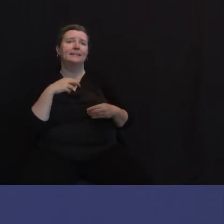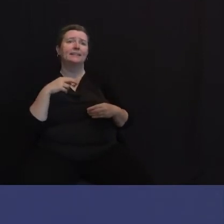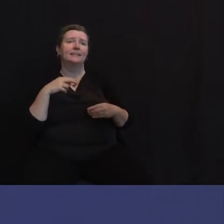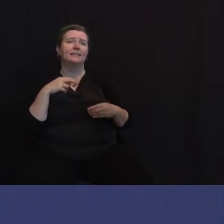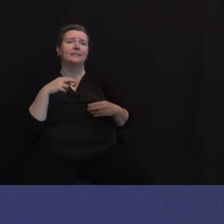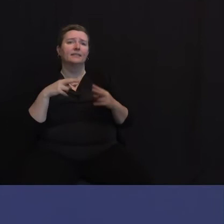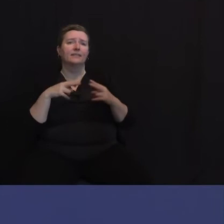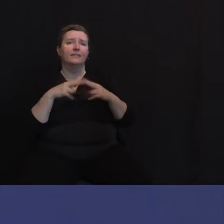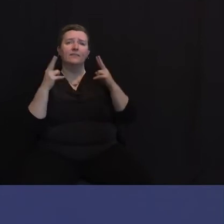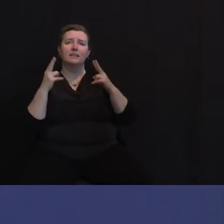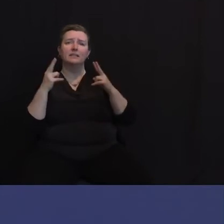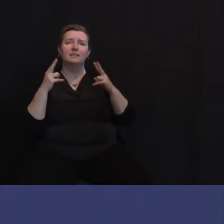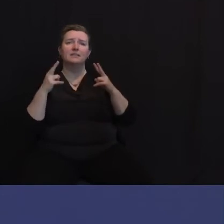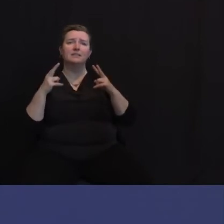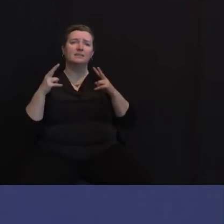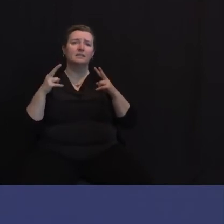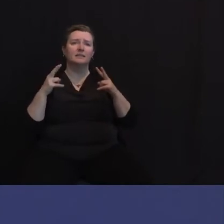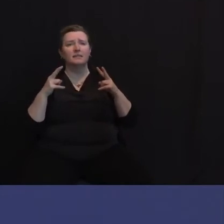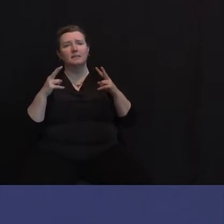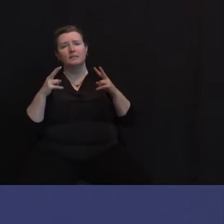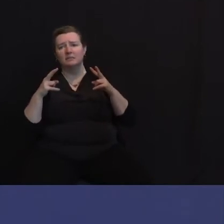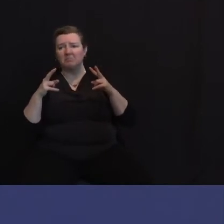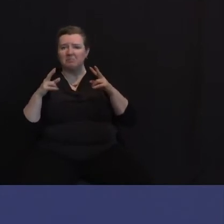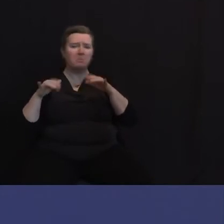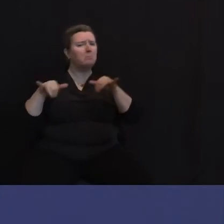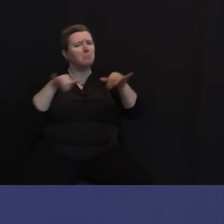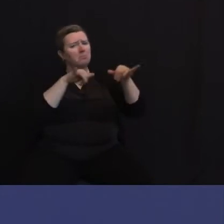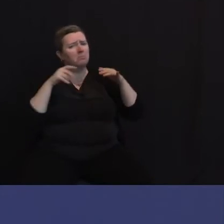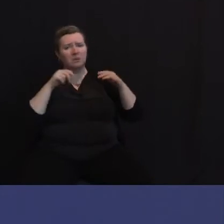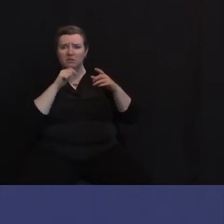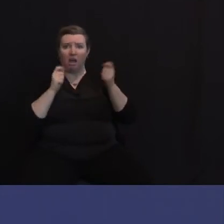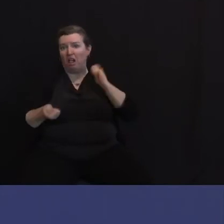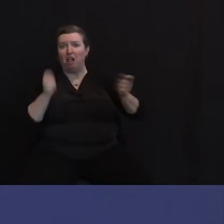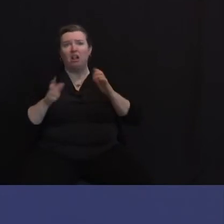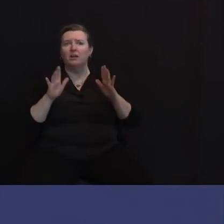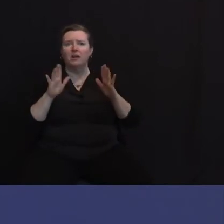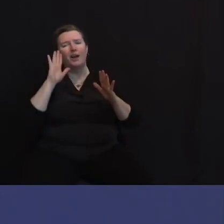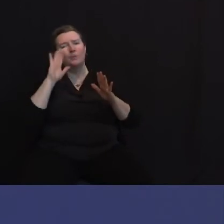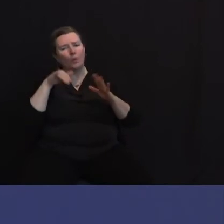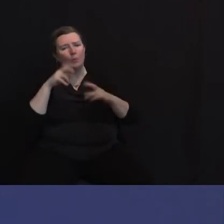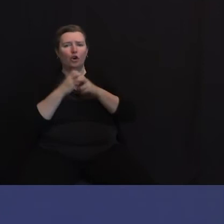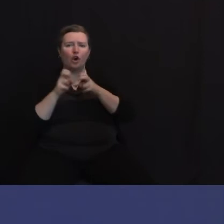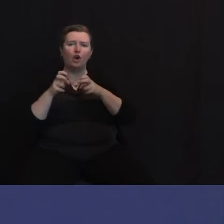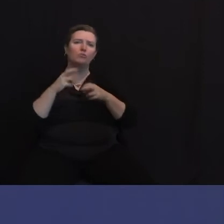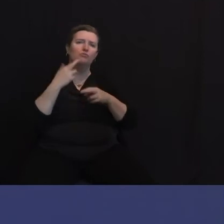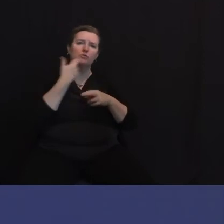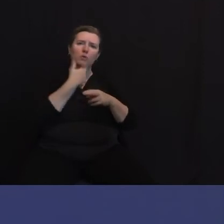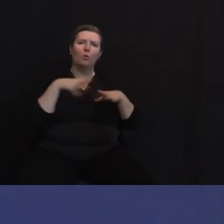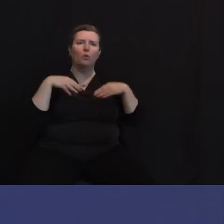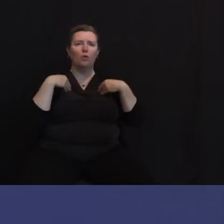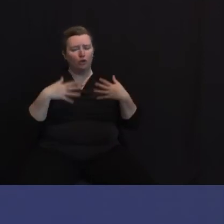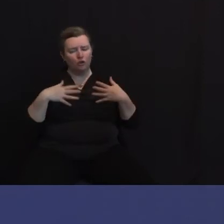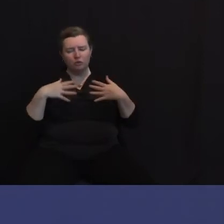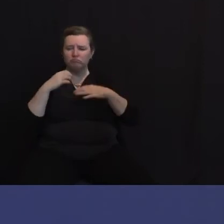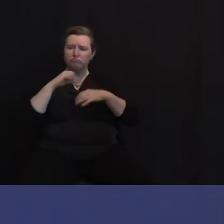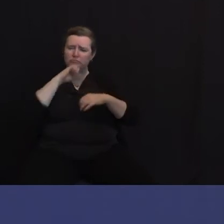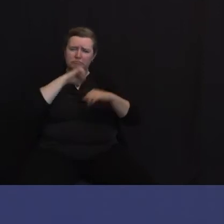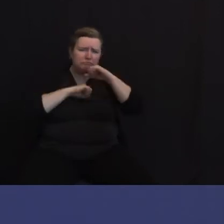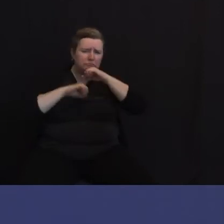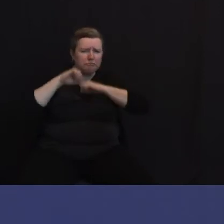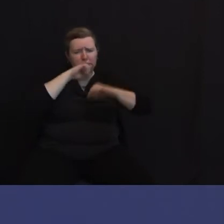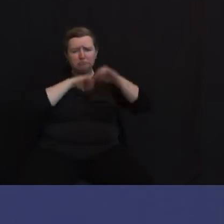make restaurant owners feel like, make them feel good, because this has been an awful avalanche of misery. I get that. But when